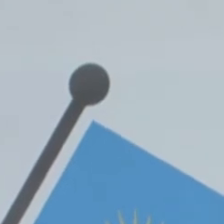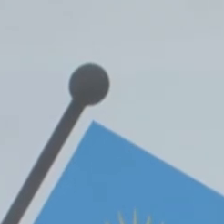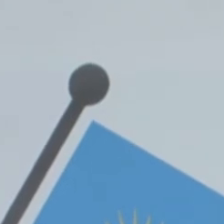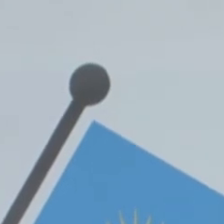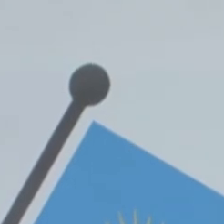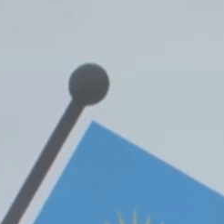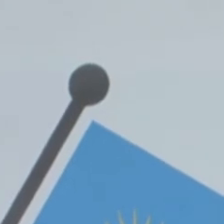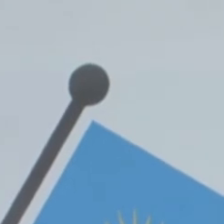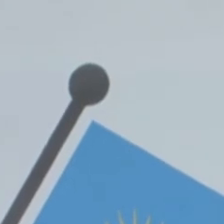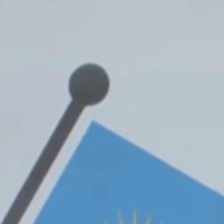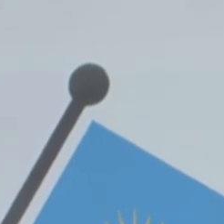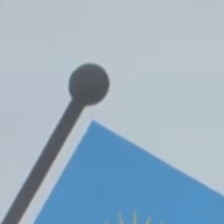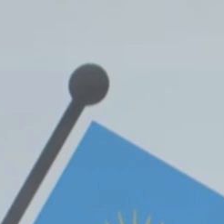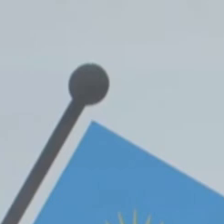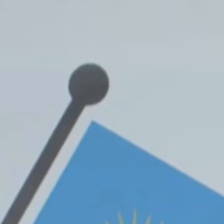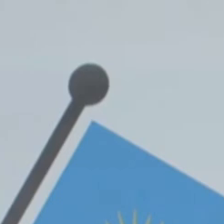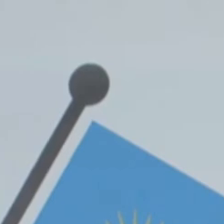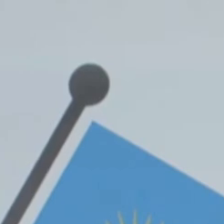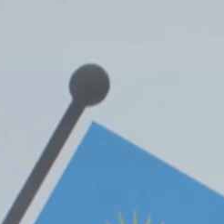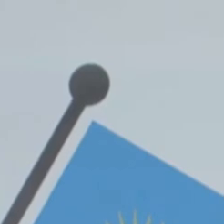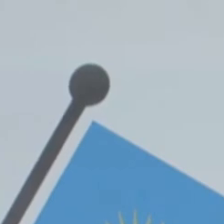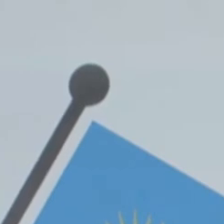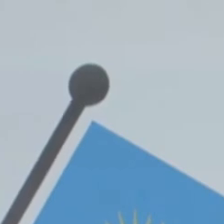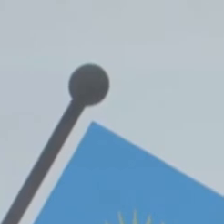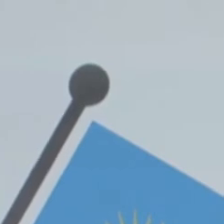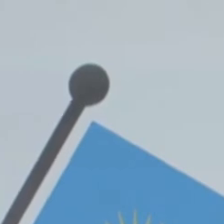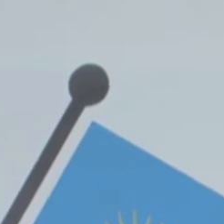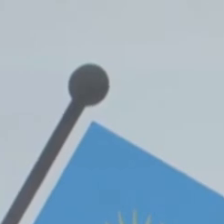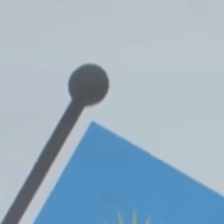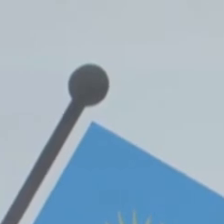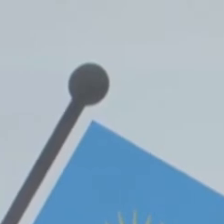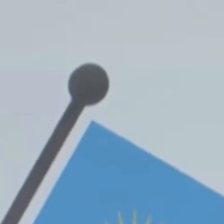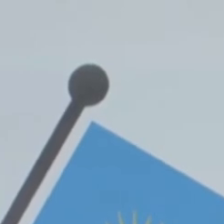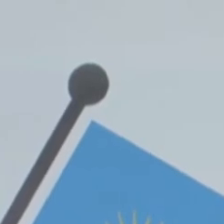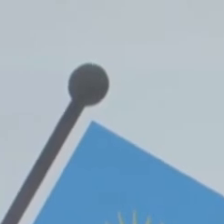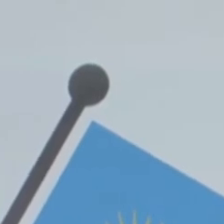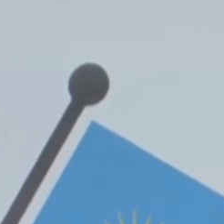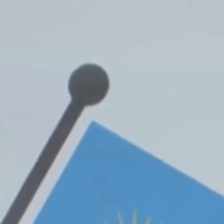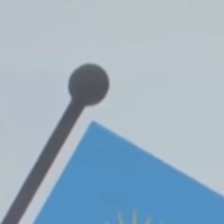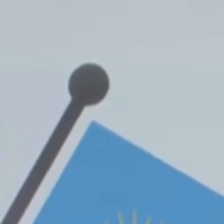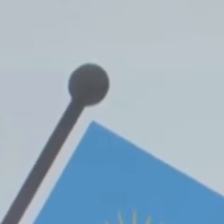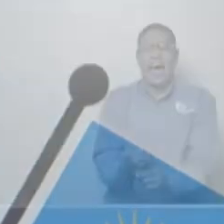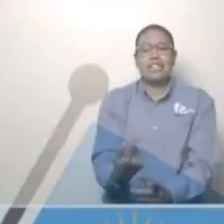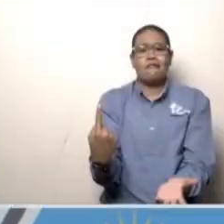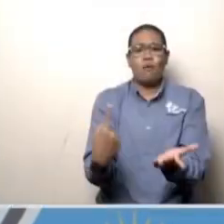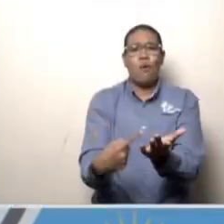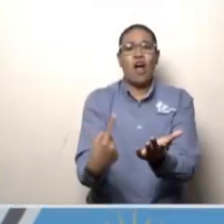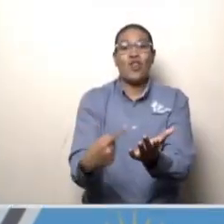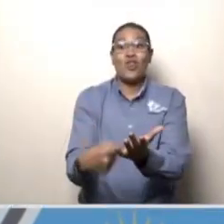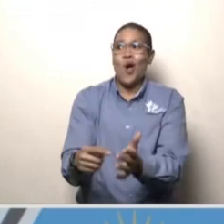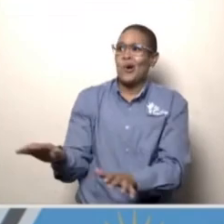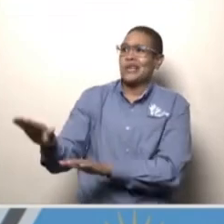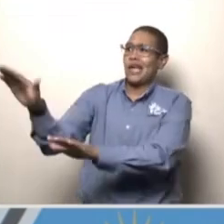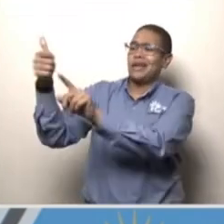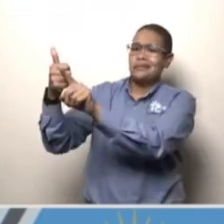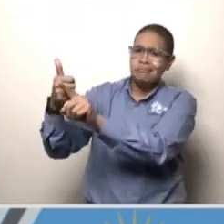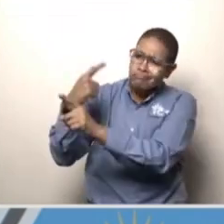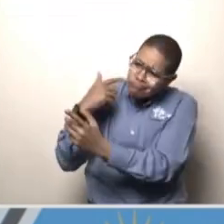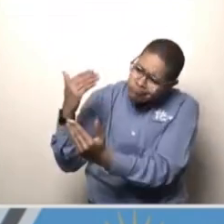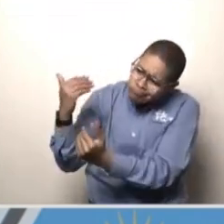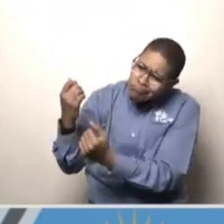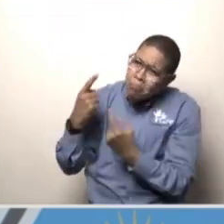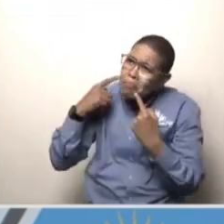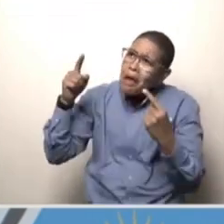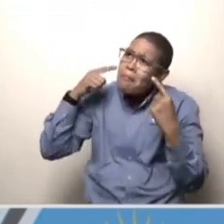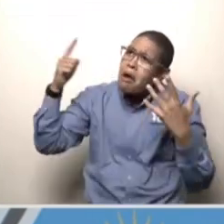economies. Under the clear and visionary leadership of President Kagame, this land of 1,000 hills has secured many milestones